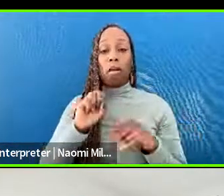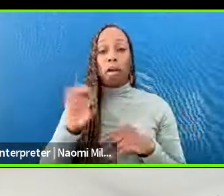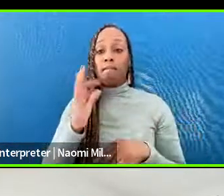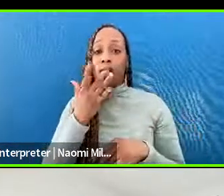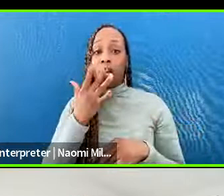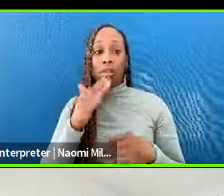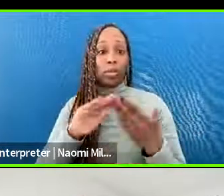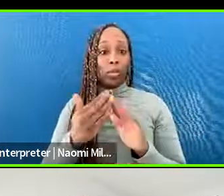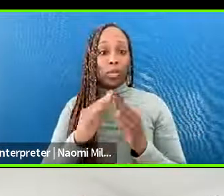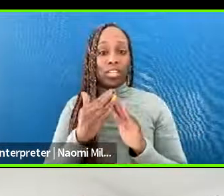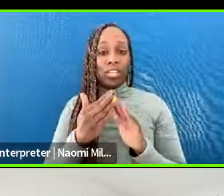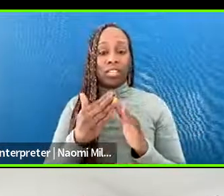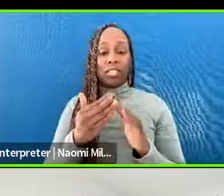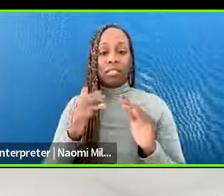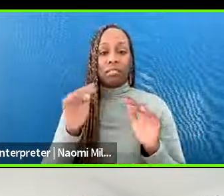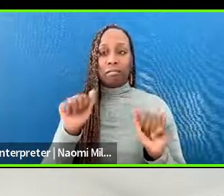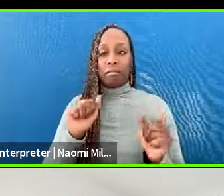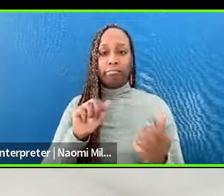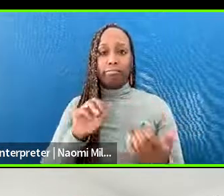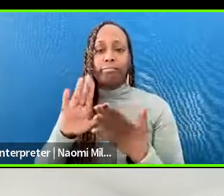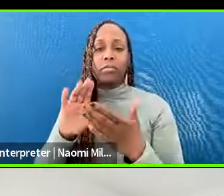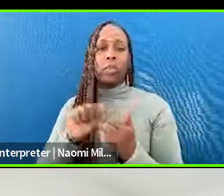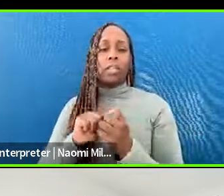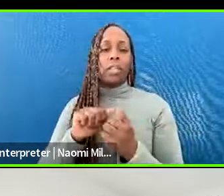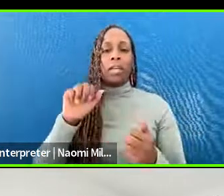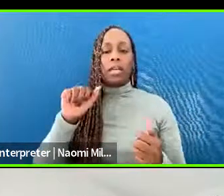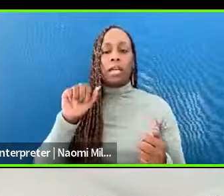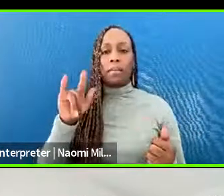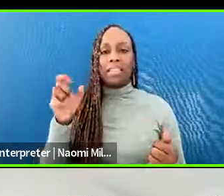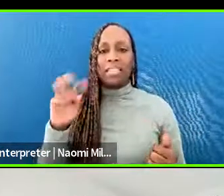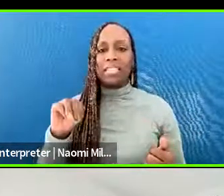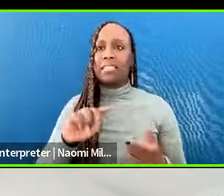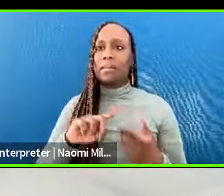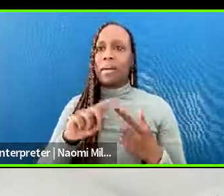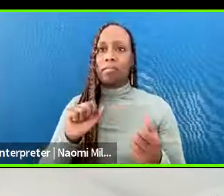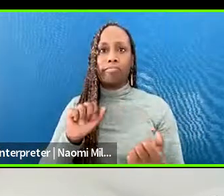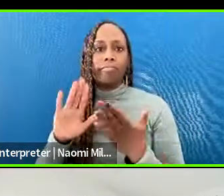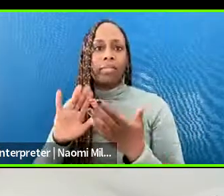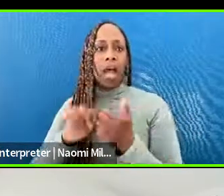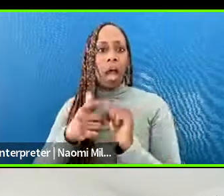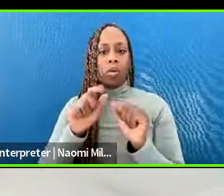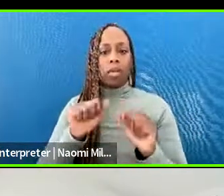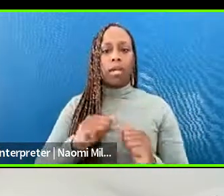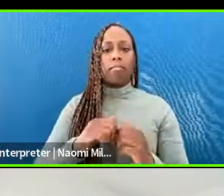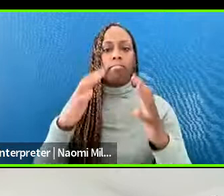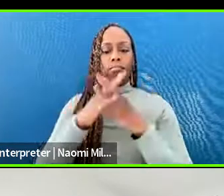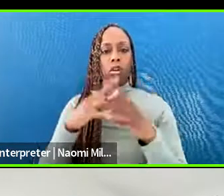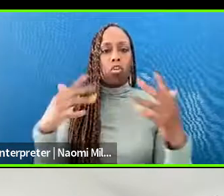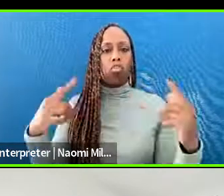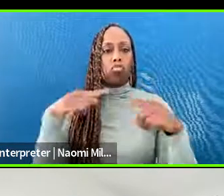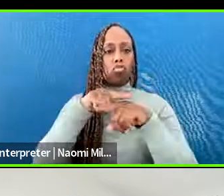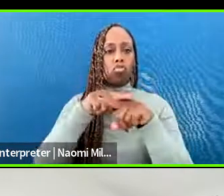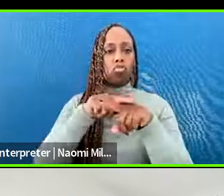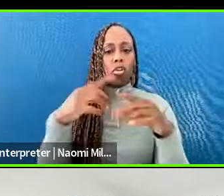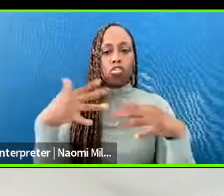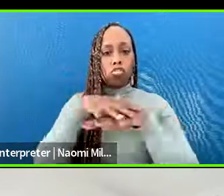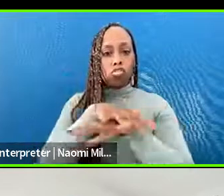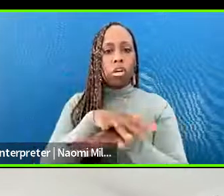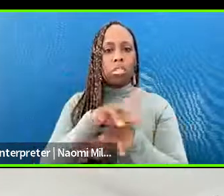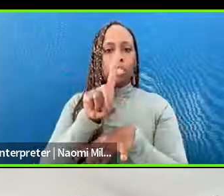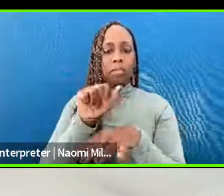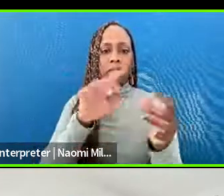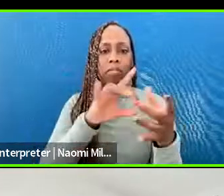really contend with ableism and really contend with how they can build cross disability relationships, but